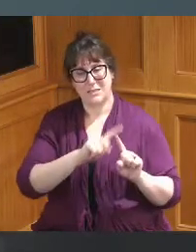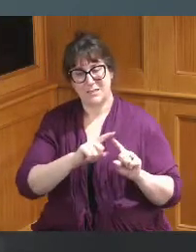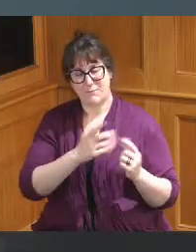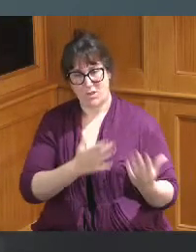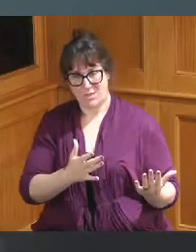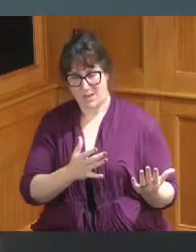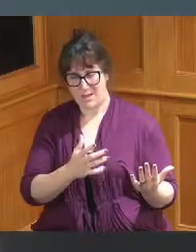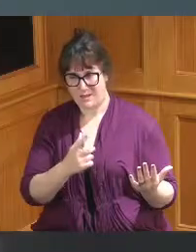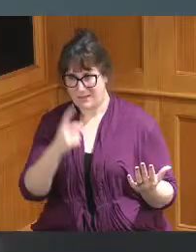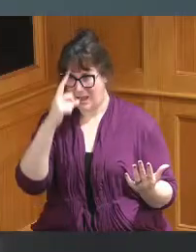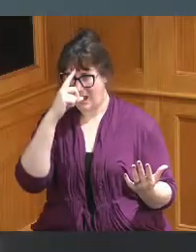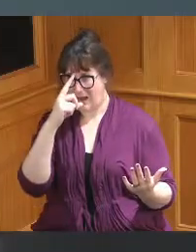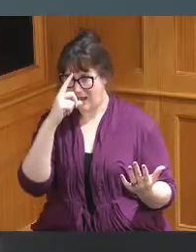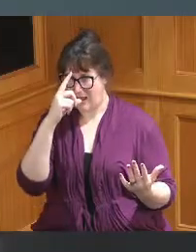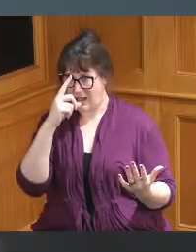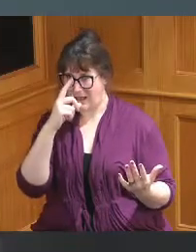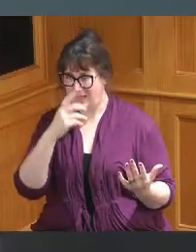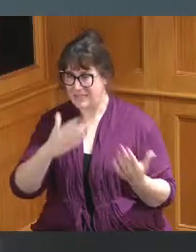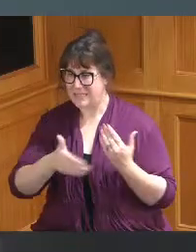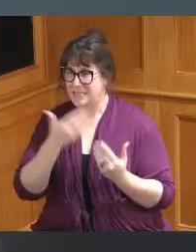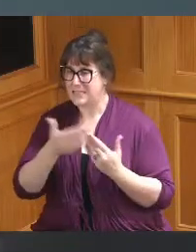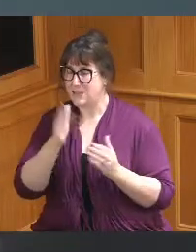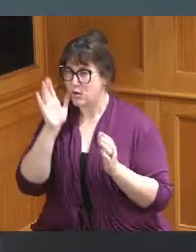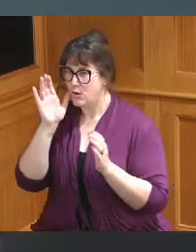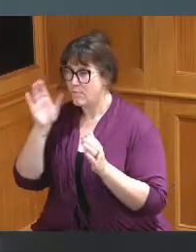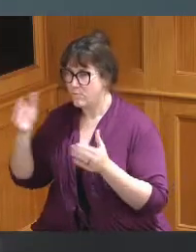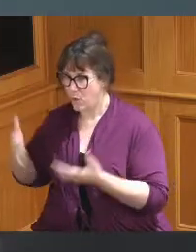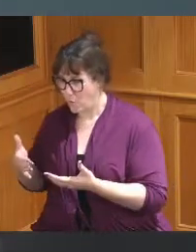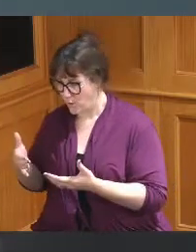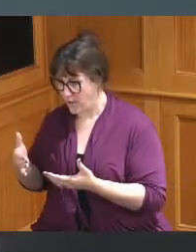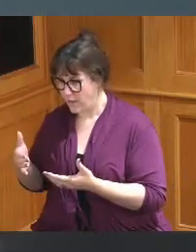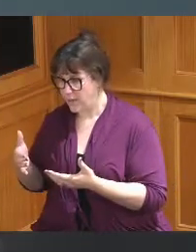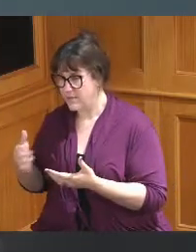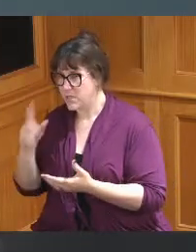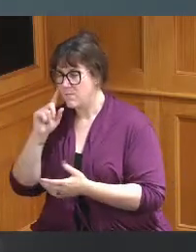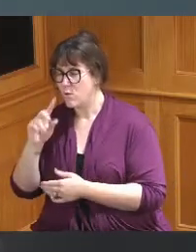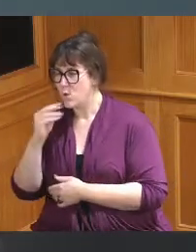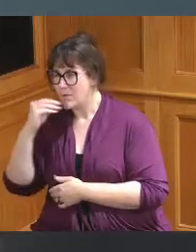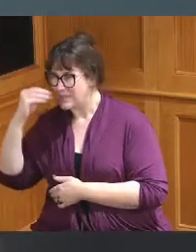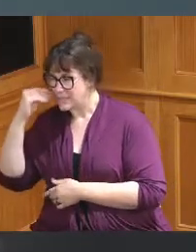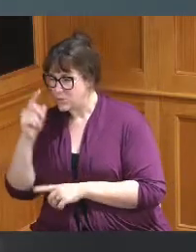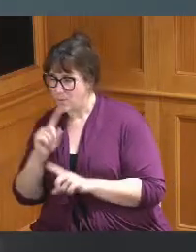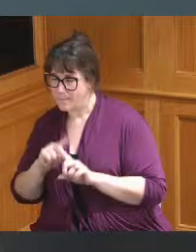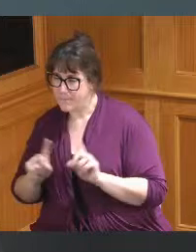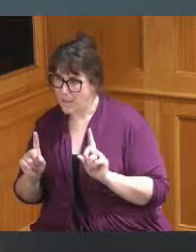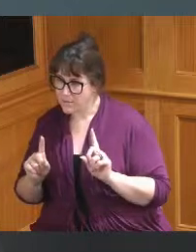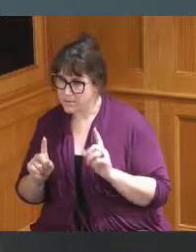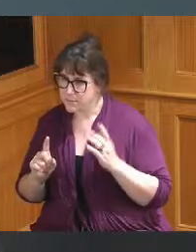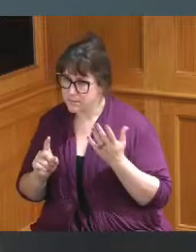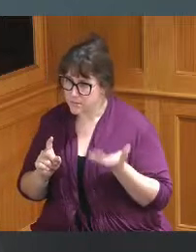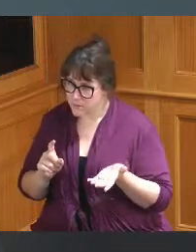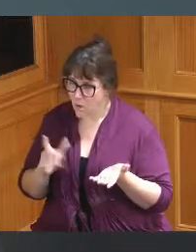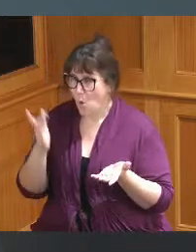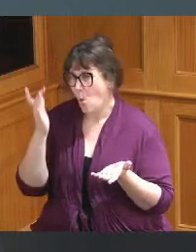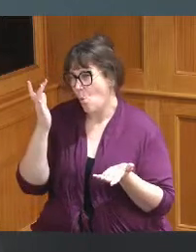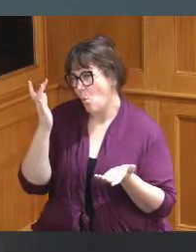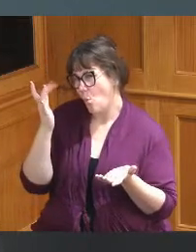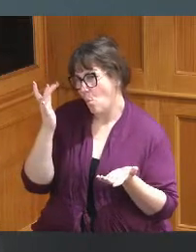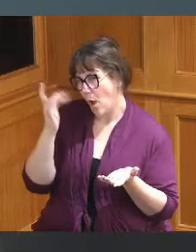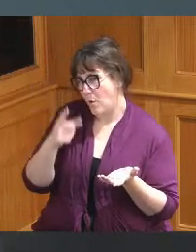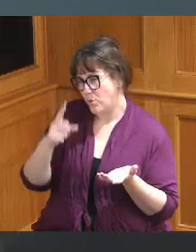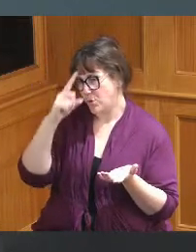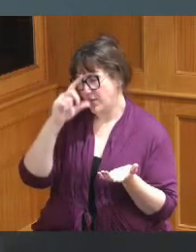probably easier to focus in on SBUs for residential, but why would you think